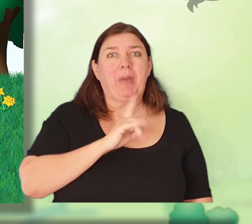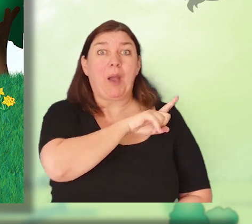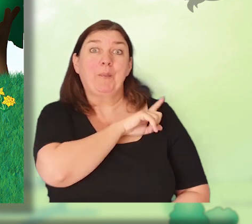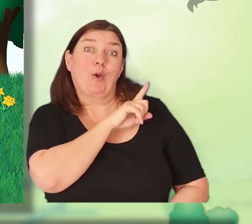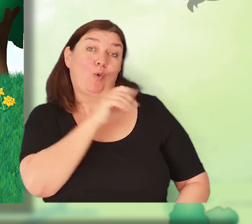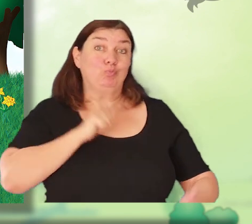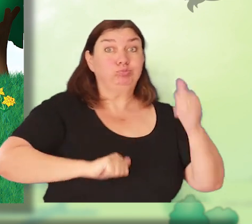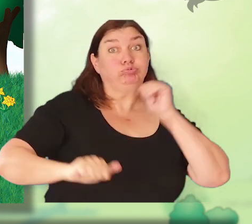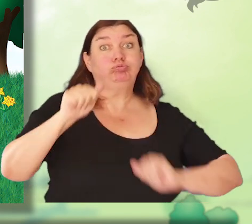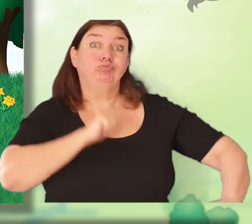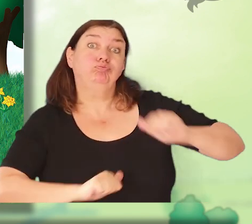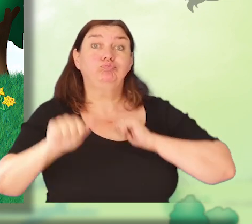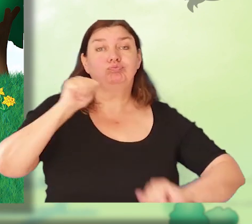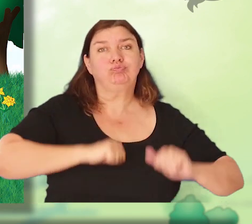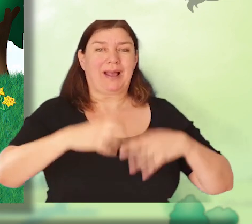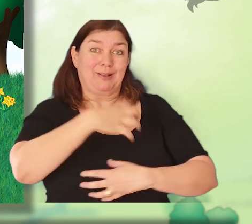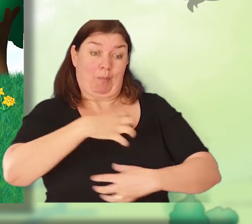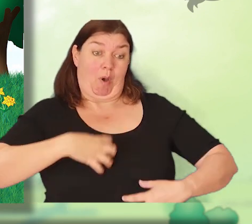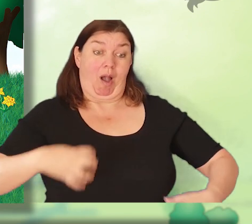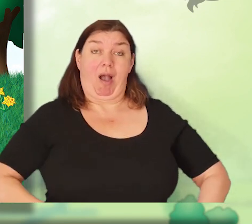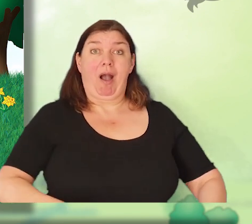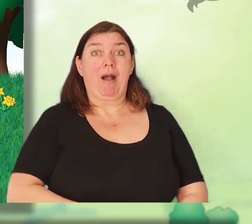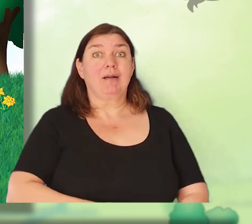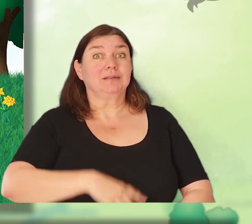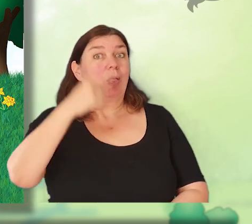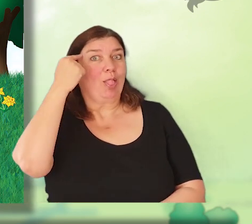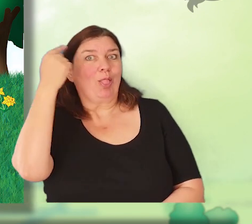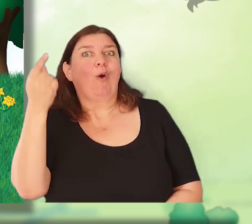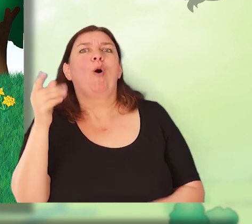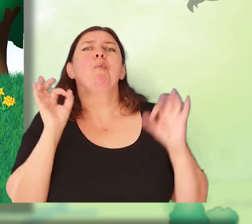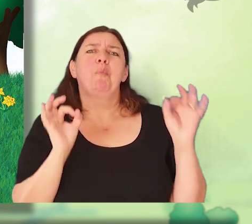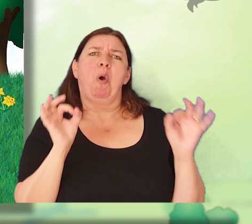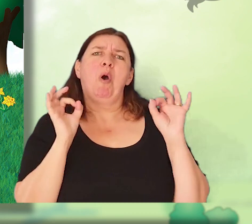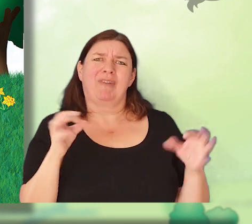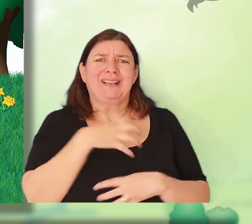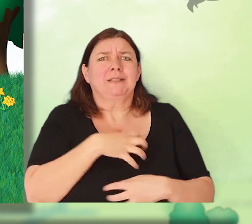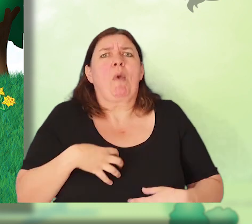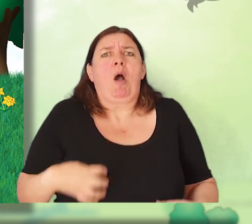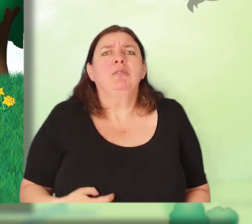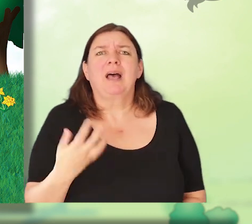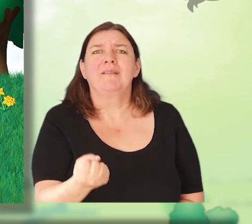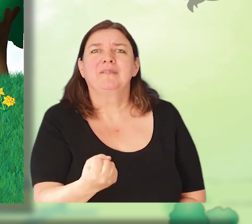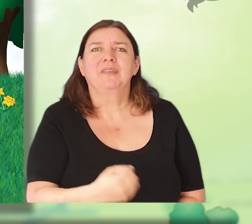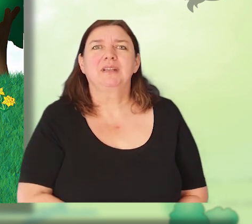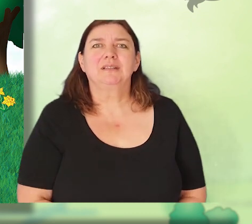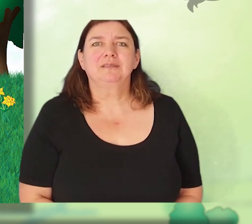true, for Molly was so very proud of her spots, they were perfect in ways that others were not.